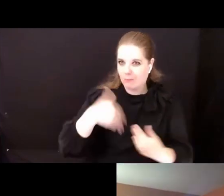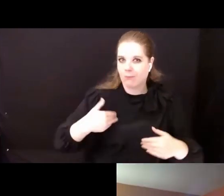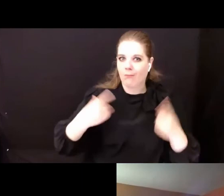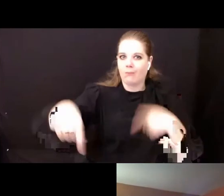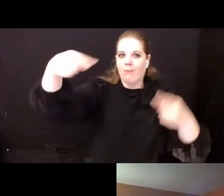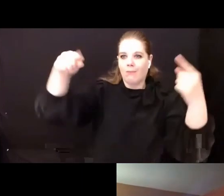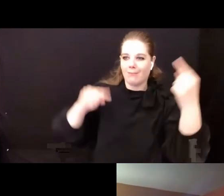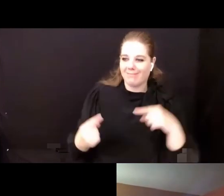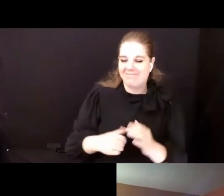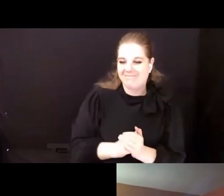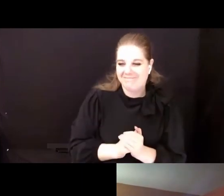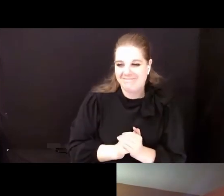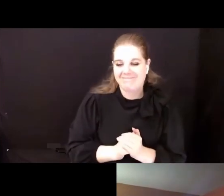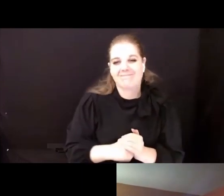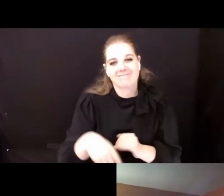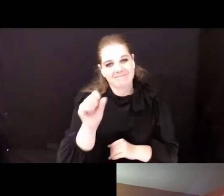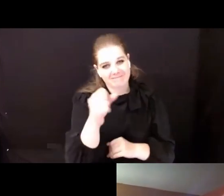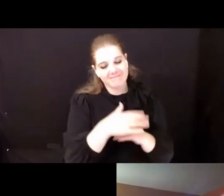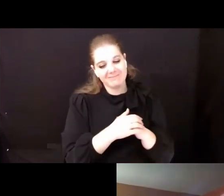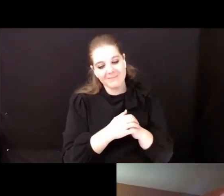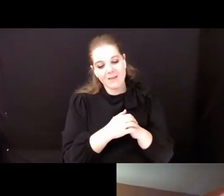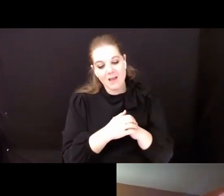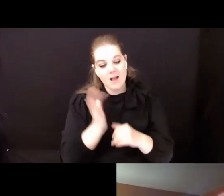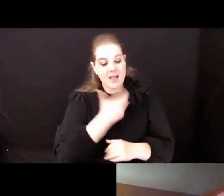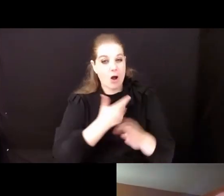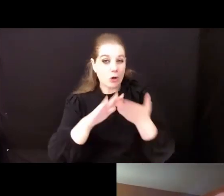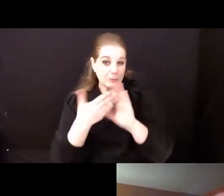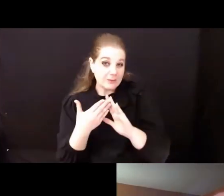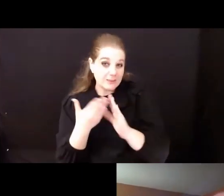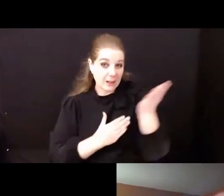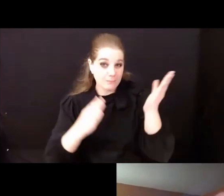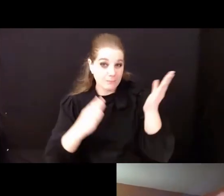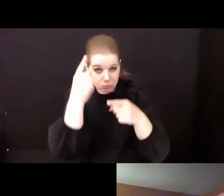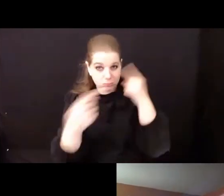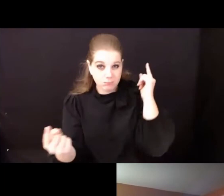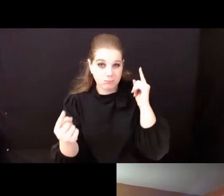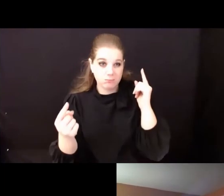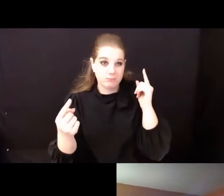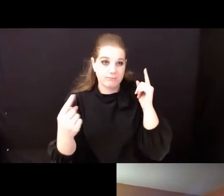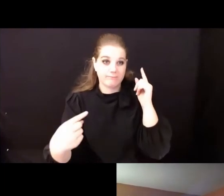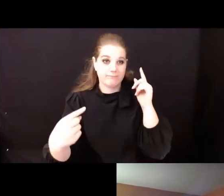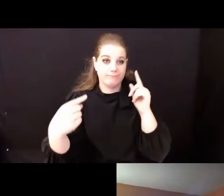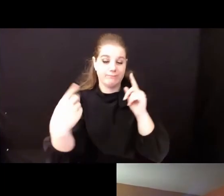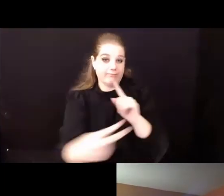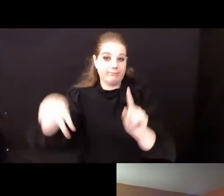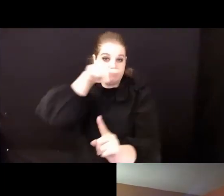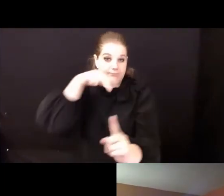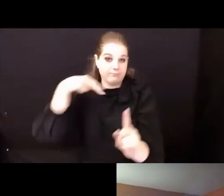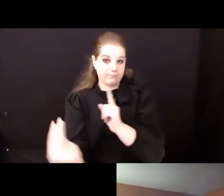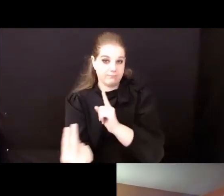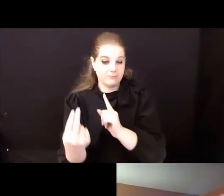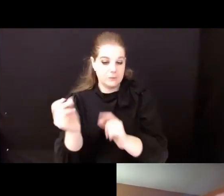even within our community. And It is. I have a certain take on it that